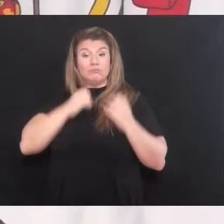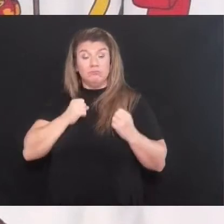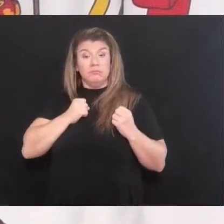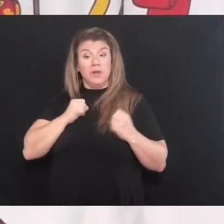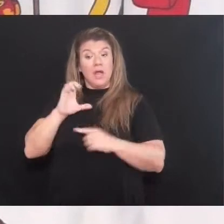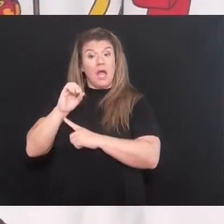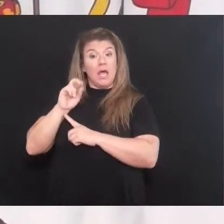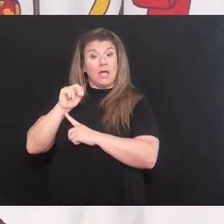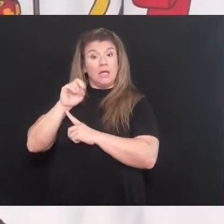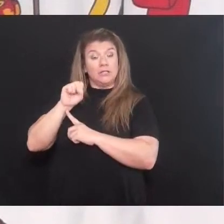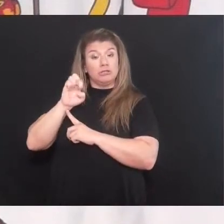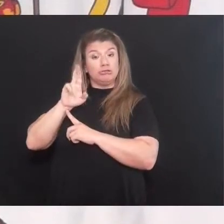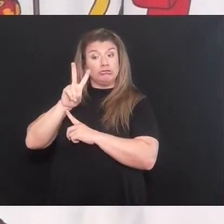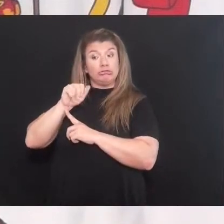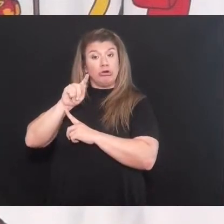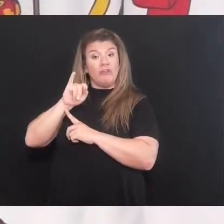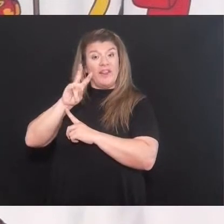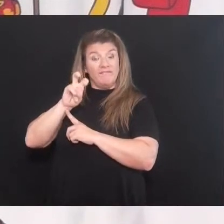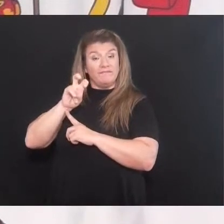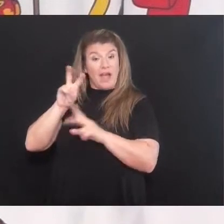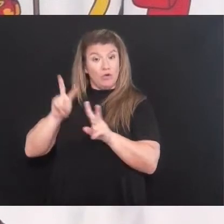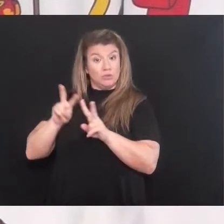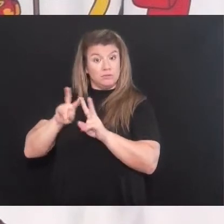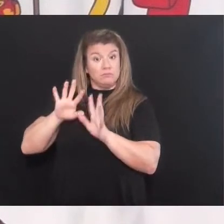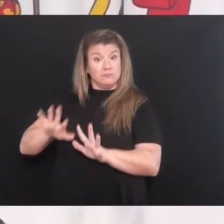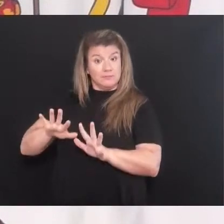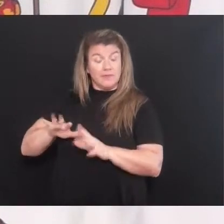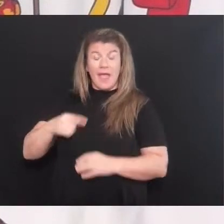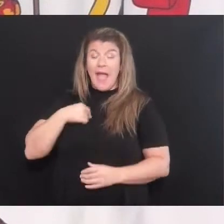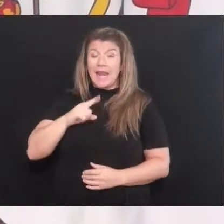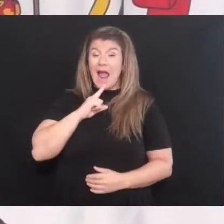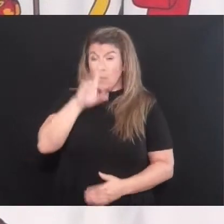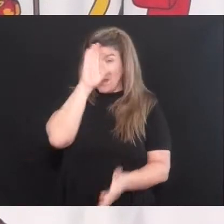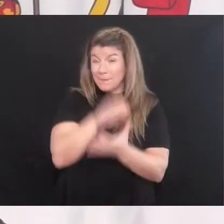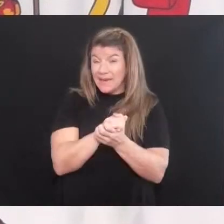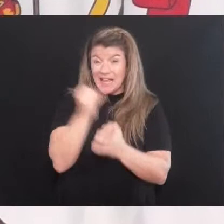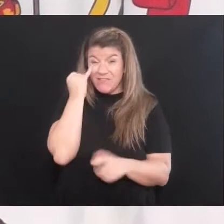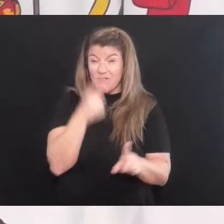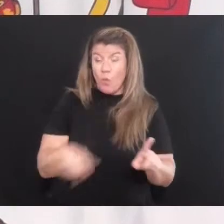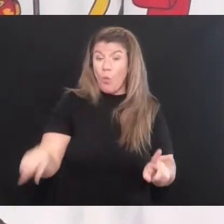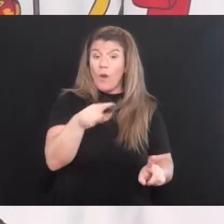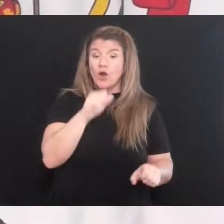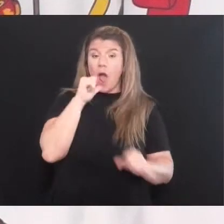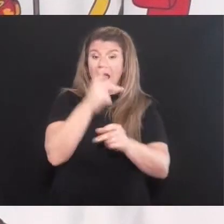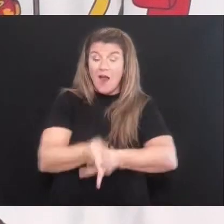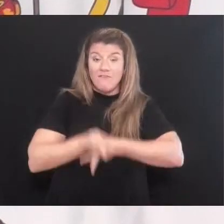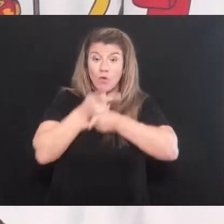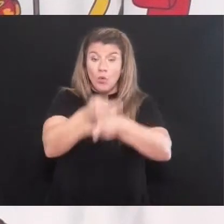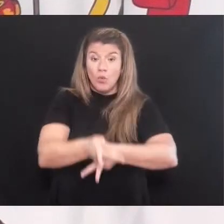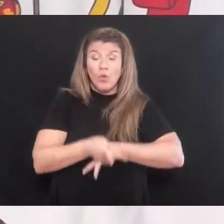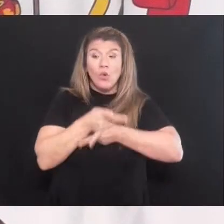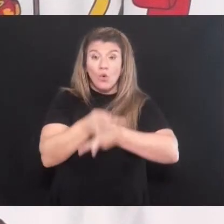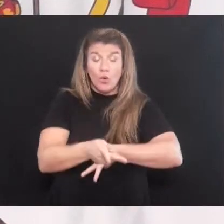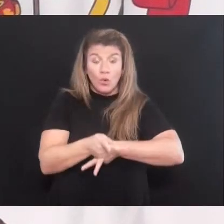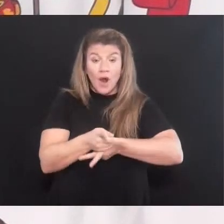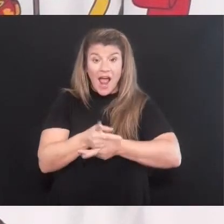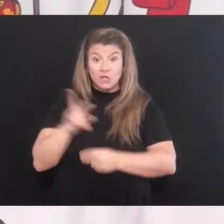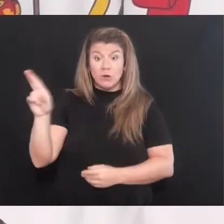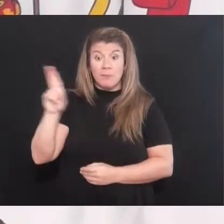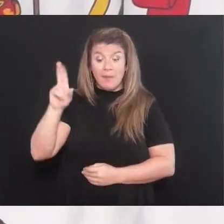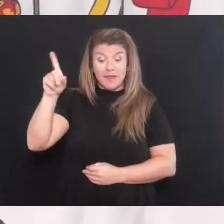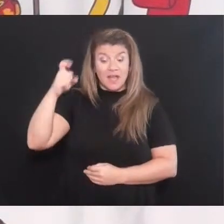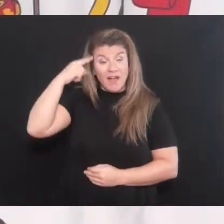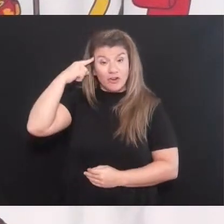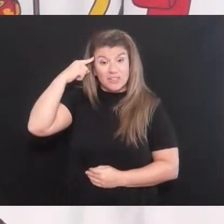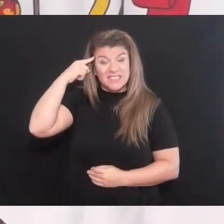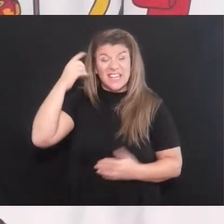I really believe that if we don't watch out across this nation as Republican governors,